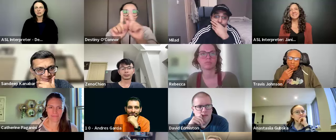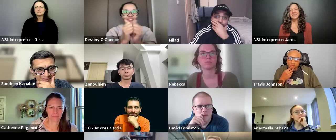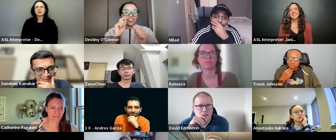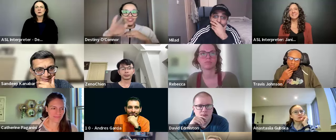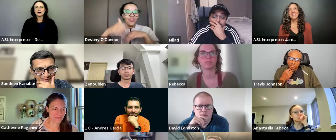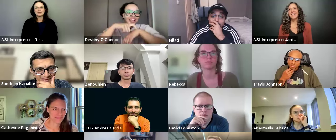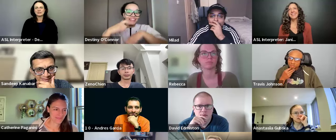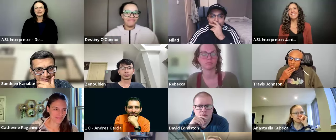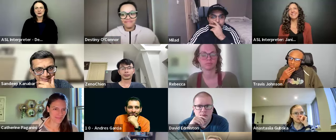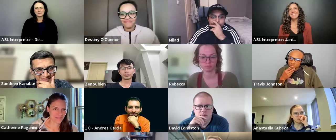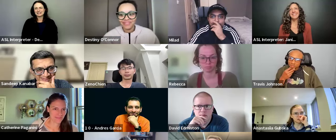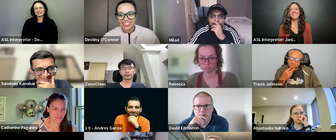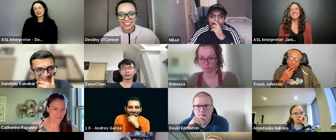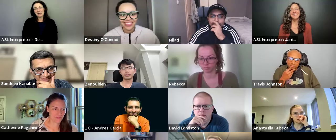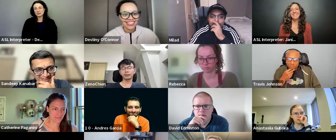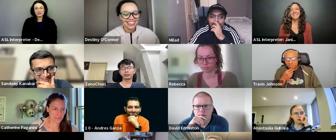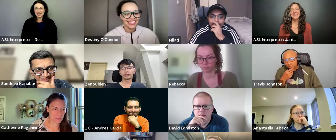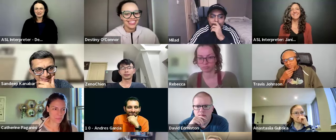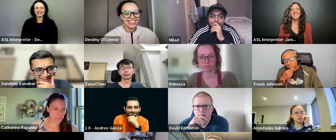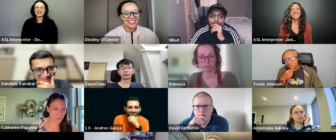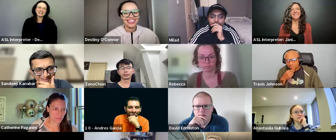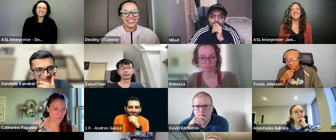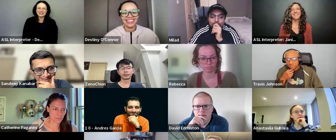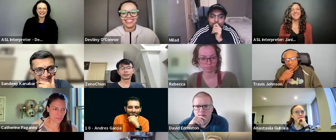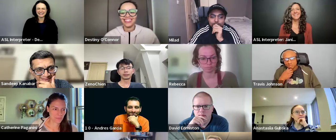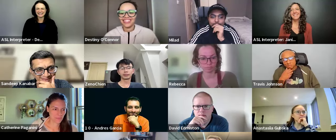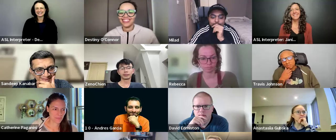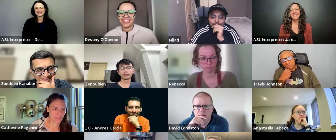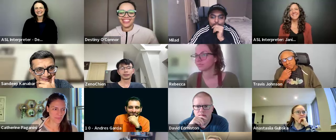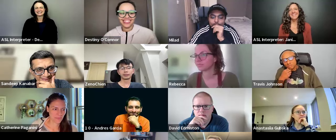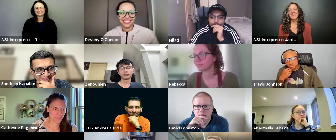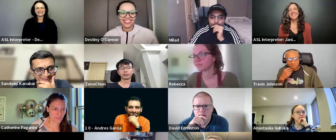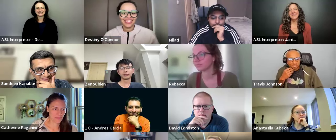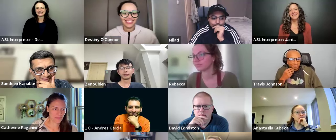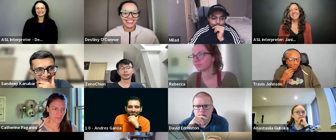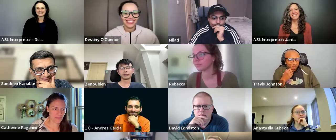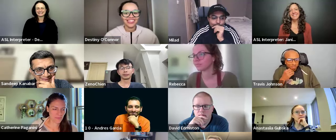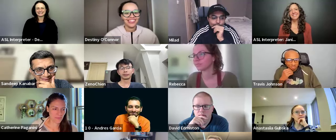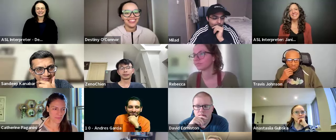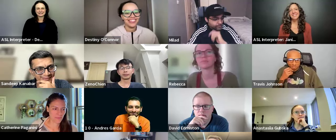Sandeep. So it happens all the time, and now he's here.